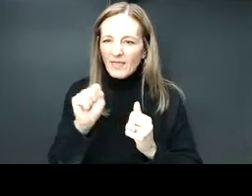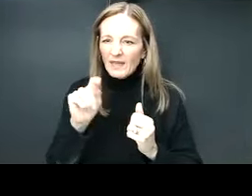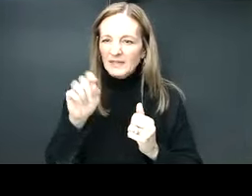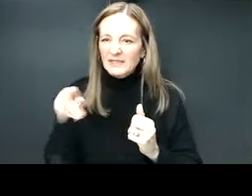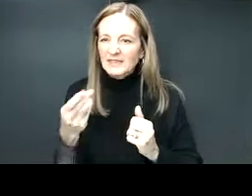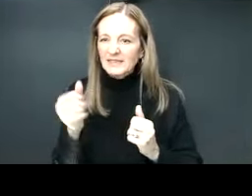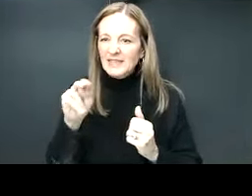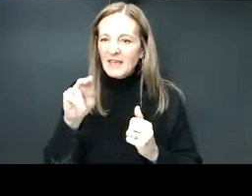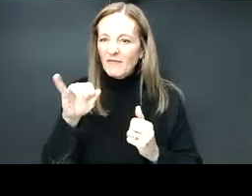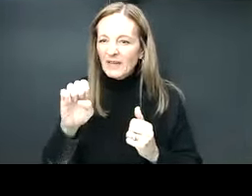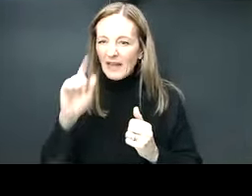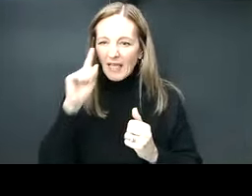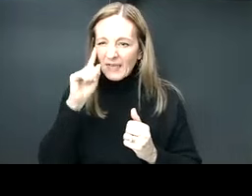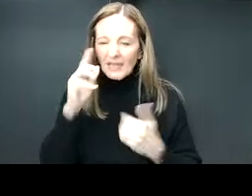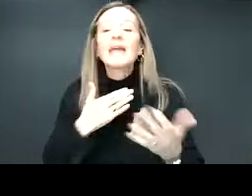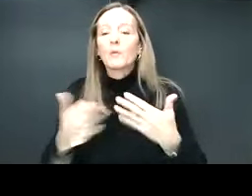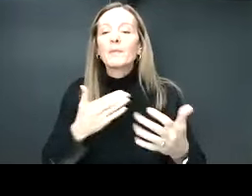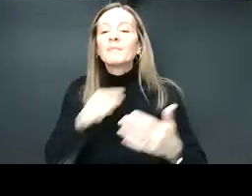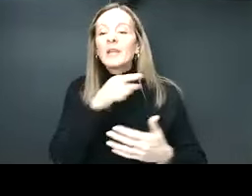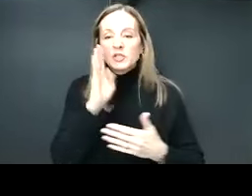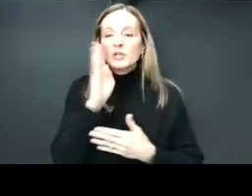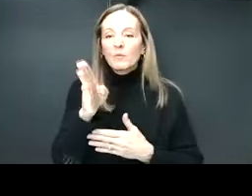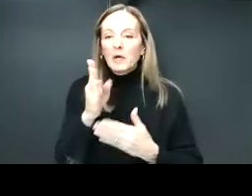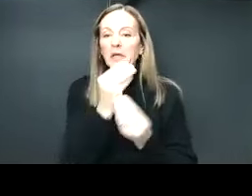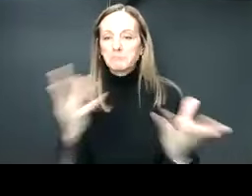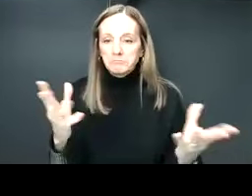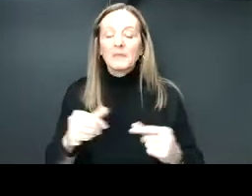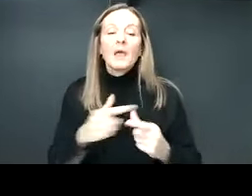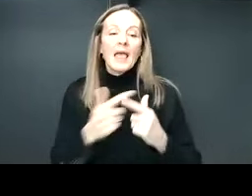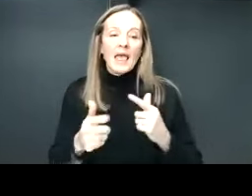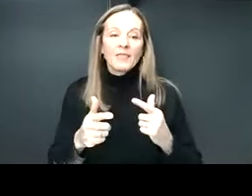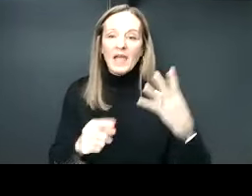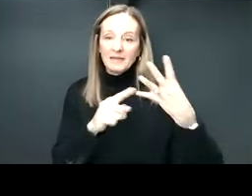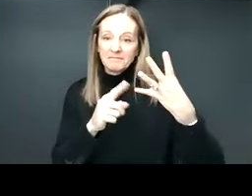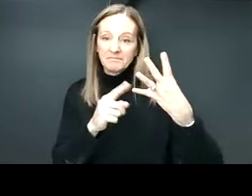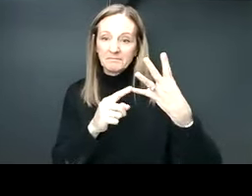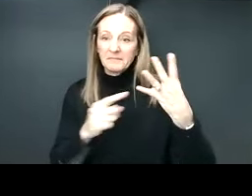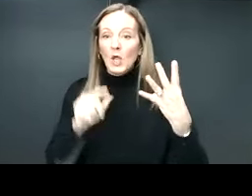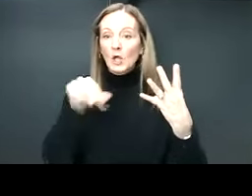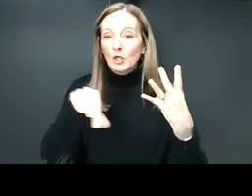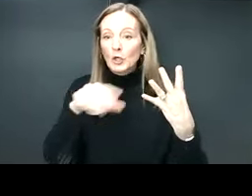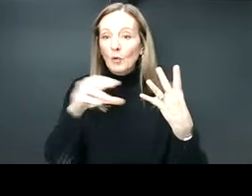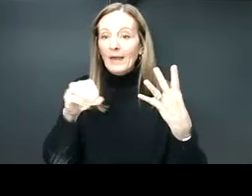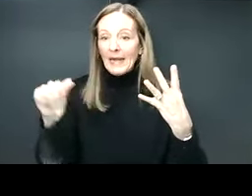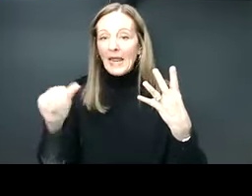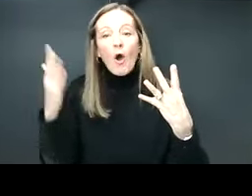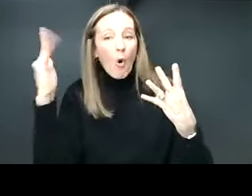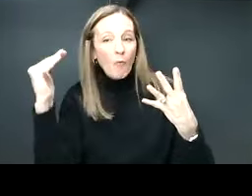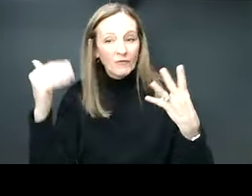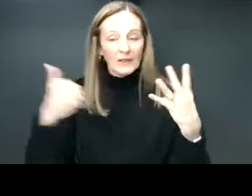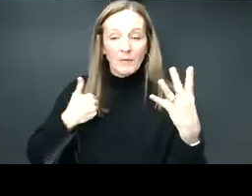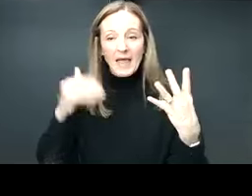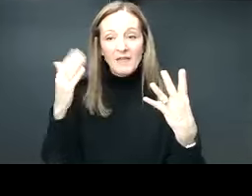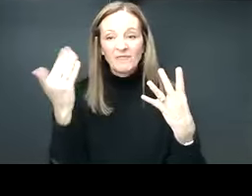stuff interactively, which is great. And then we'll follow up with Q&A, and hopefully we'll have about 15 minutes to give Helen a